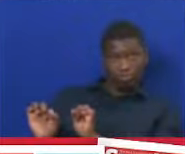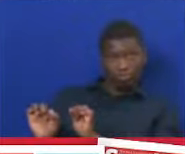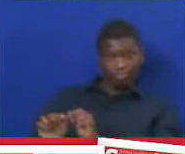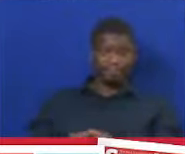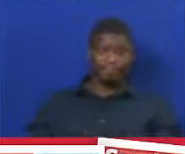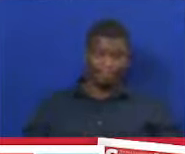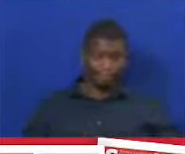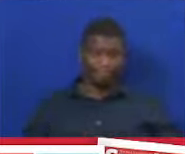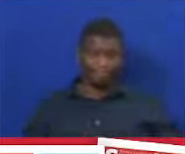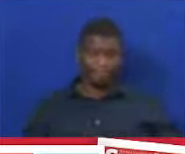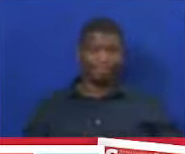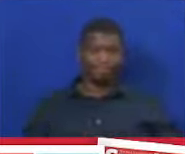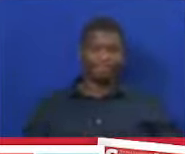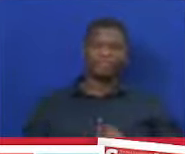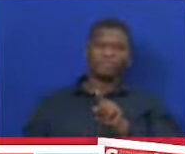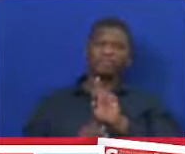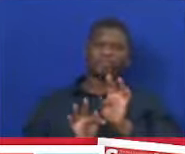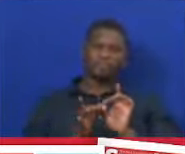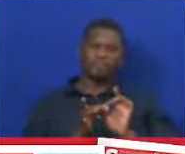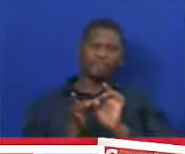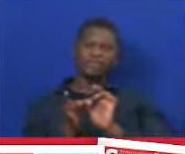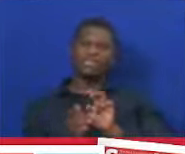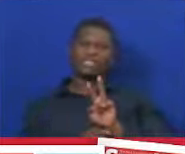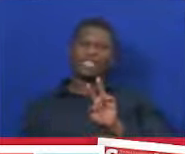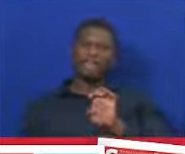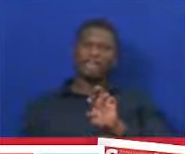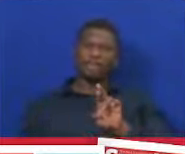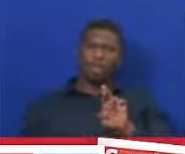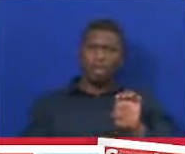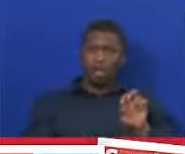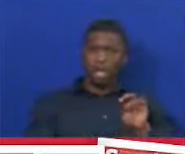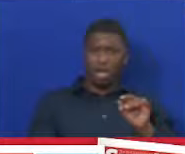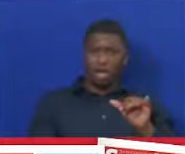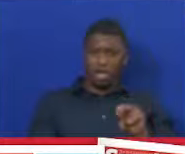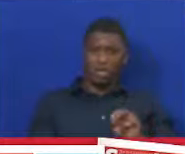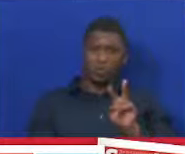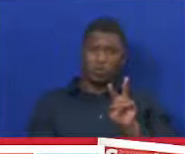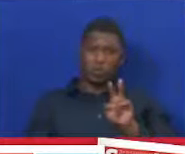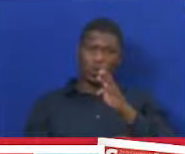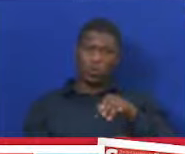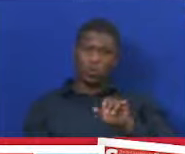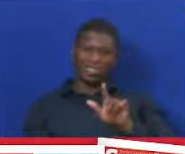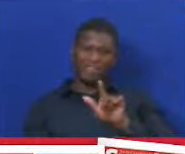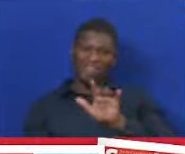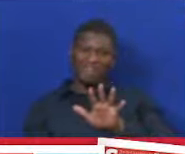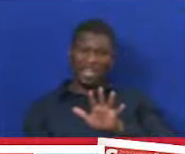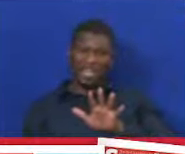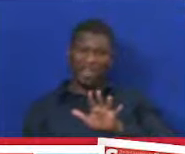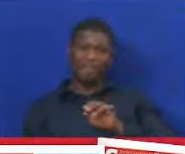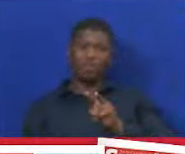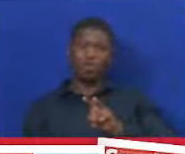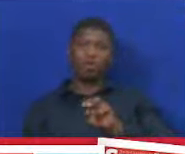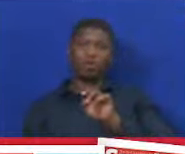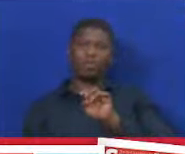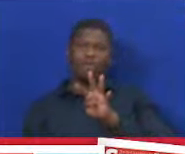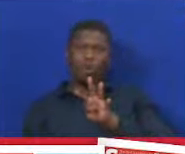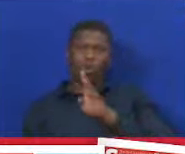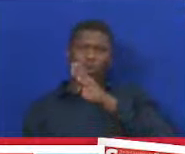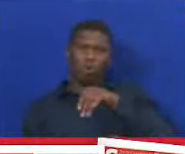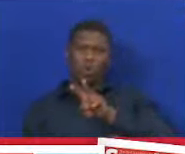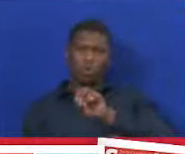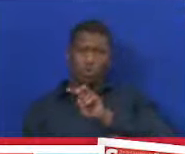Vereeniging Case 275 of 4/2024, and an operation for